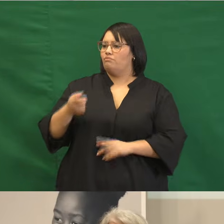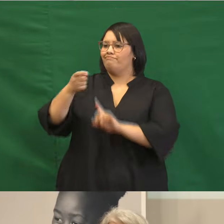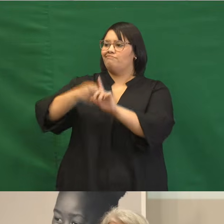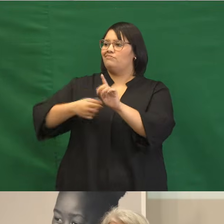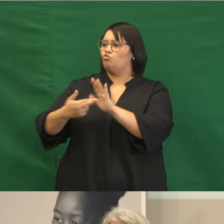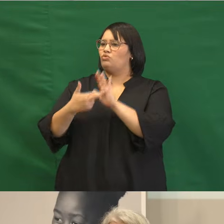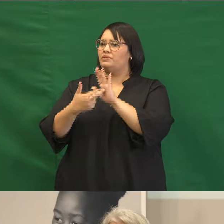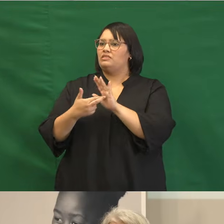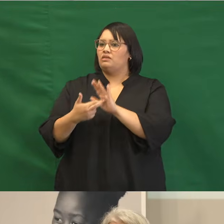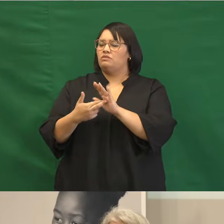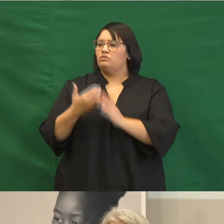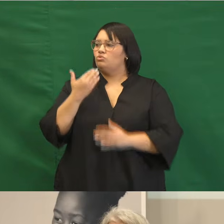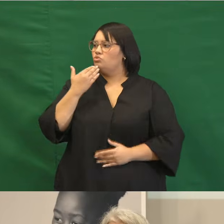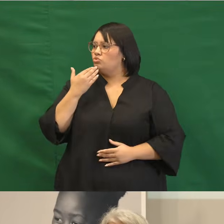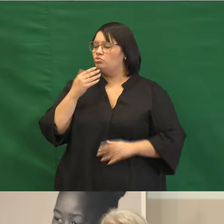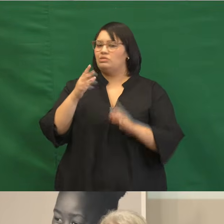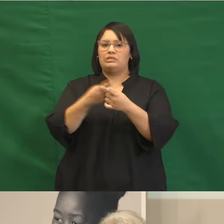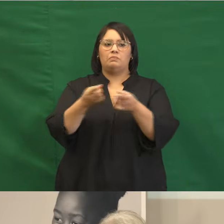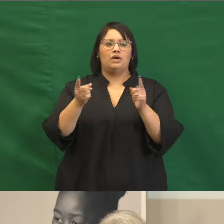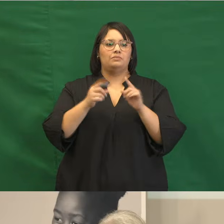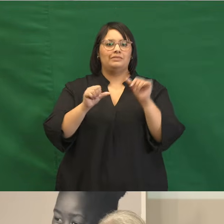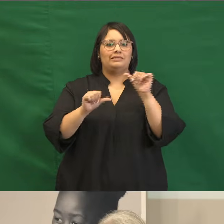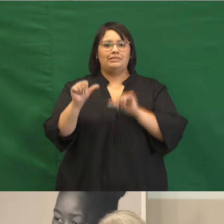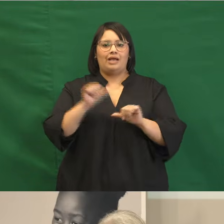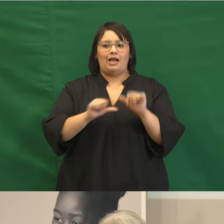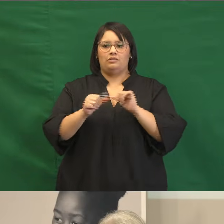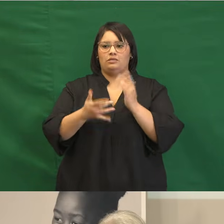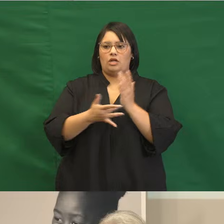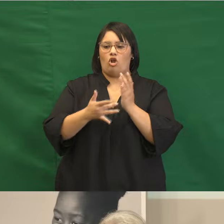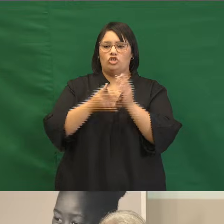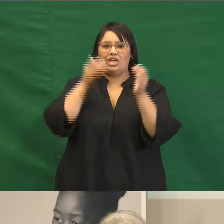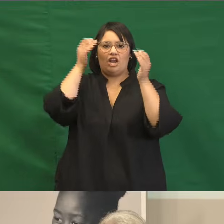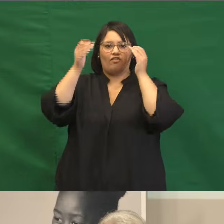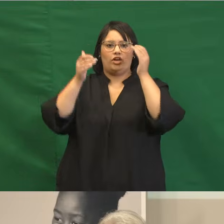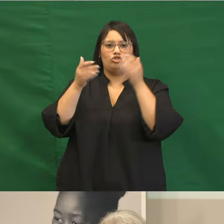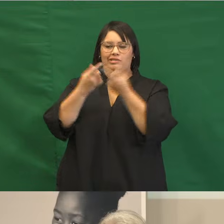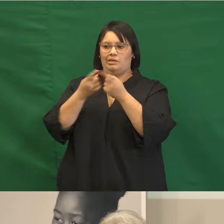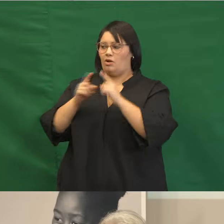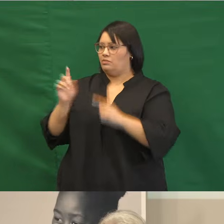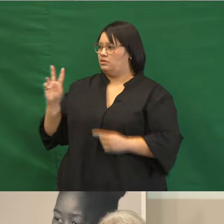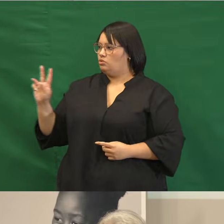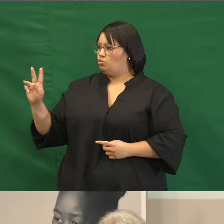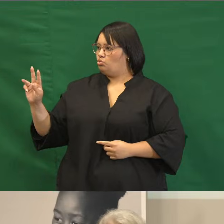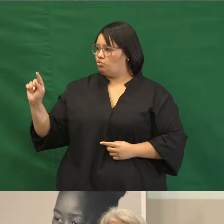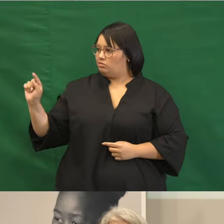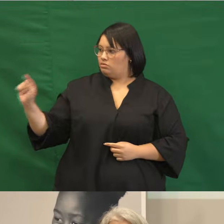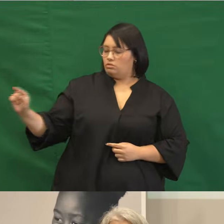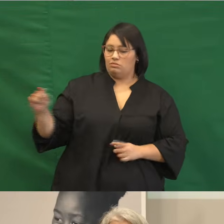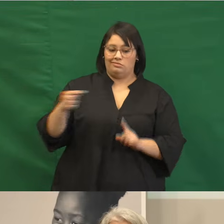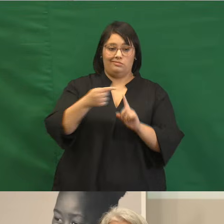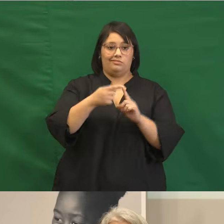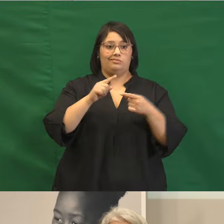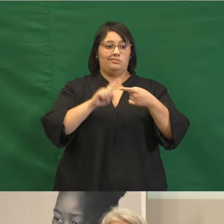the Department of Science, Technology and Innovation, Phumla Mpisane,